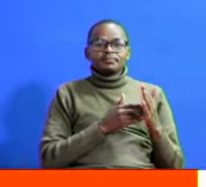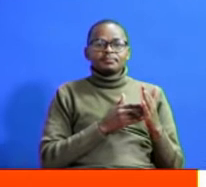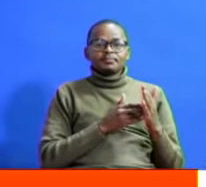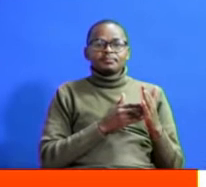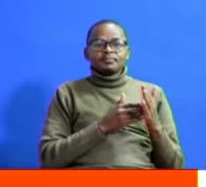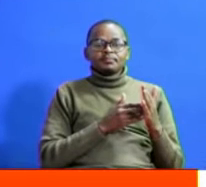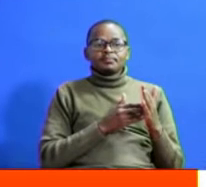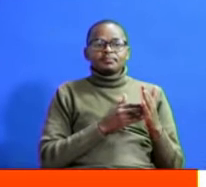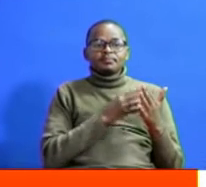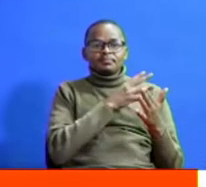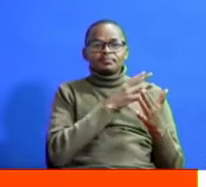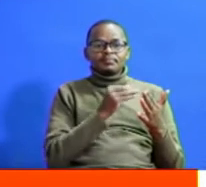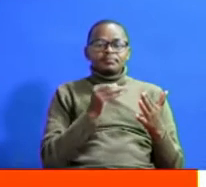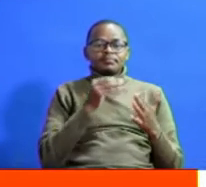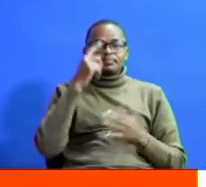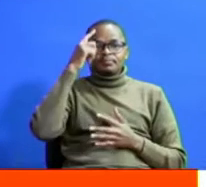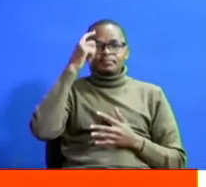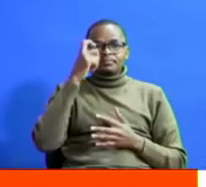and desist